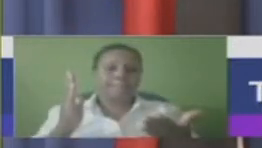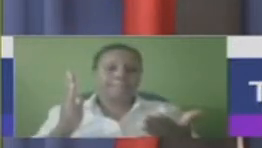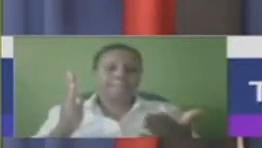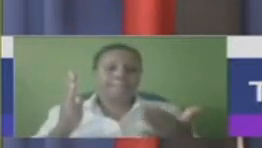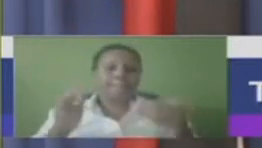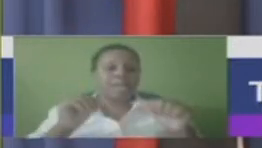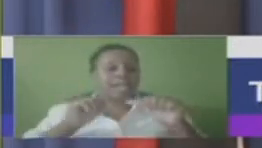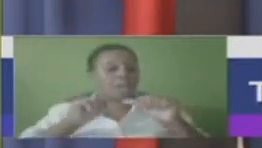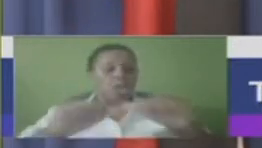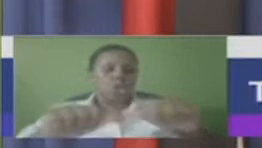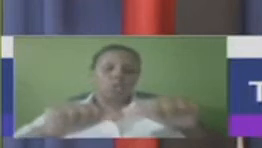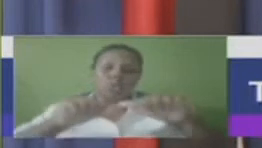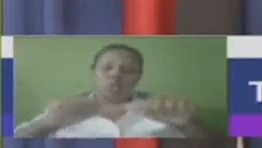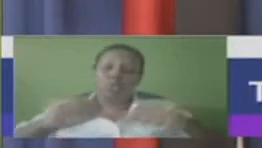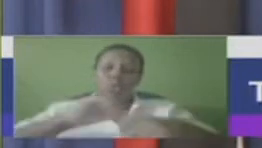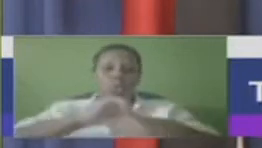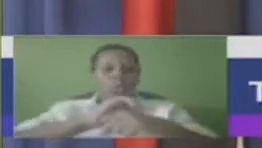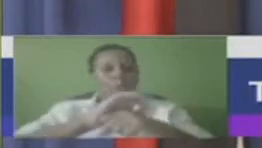COVID-19